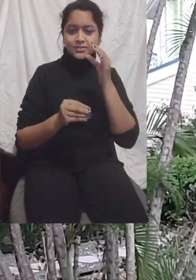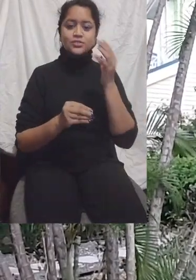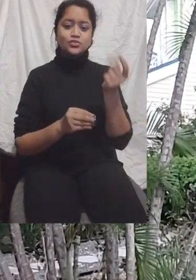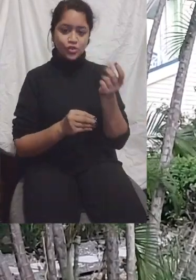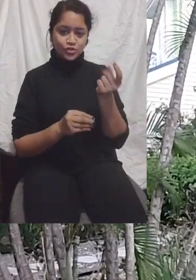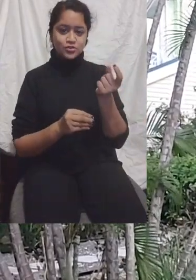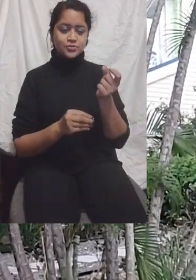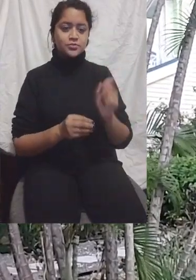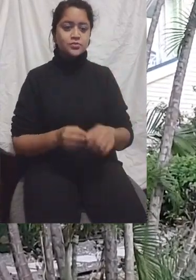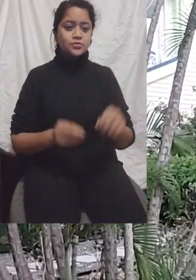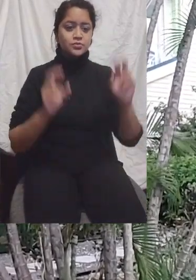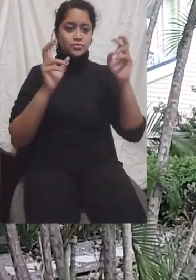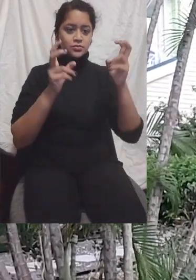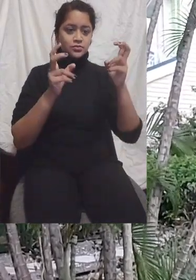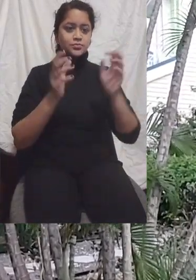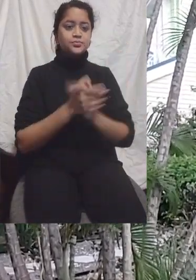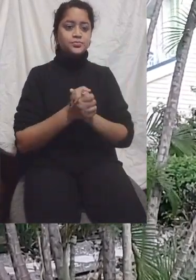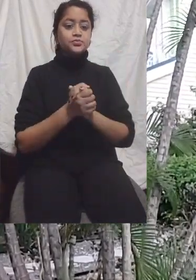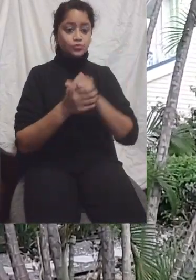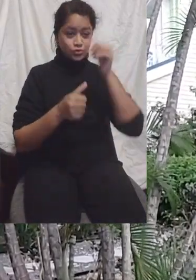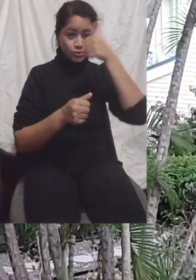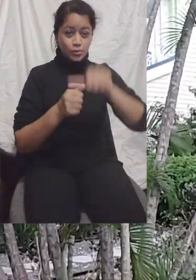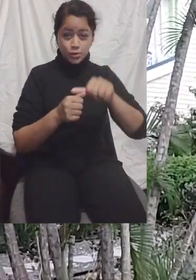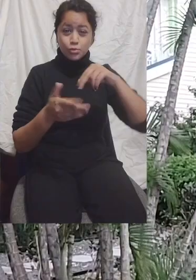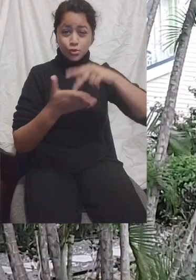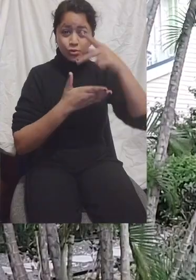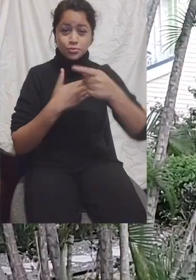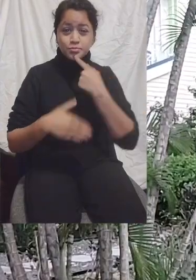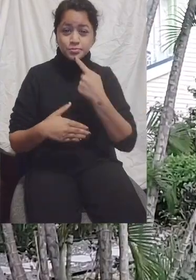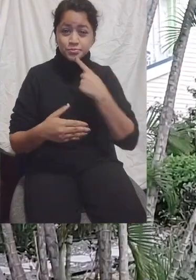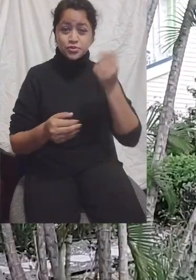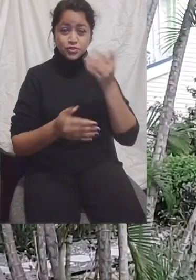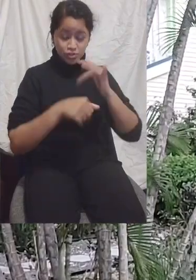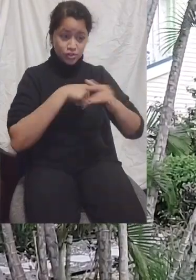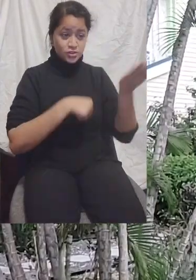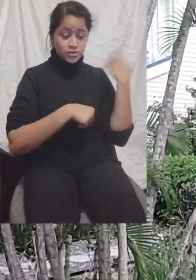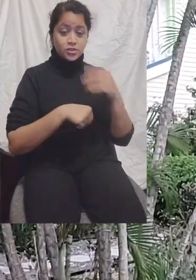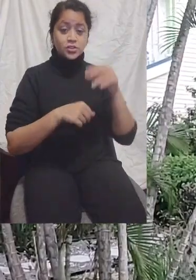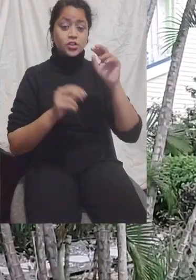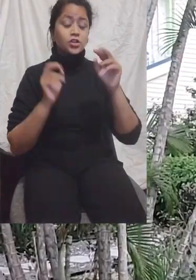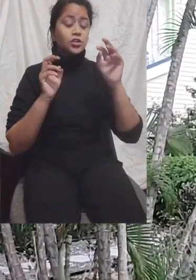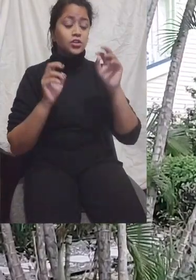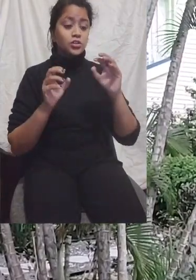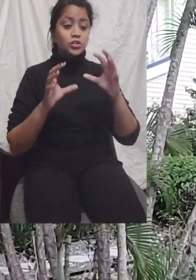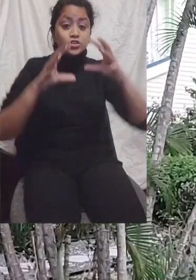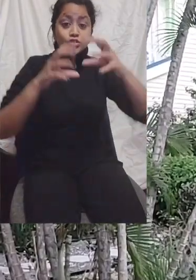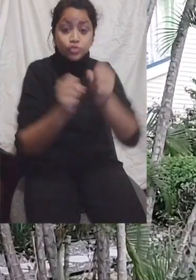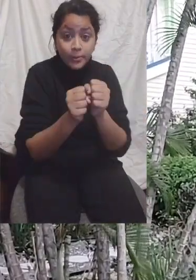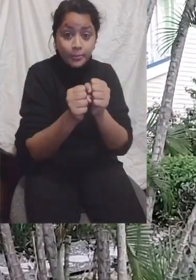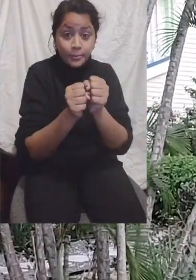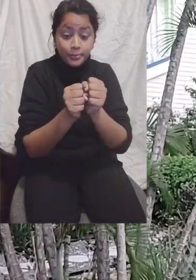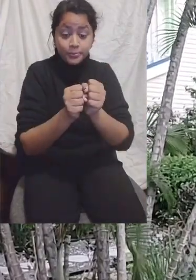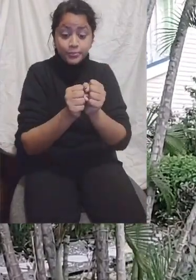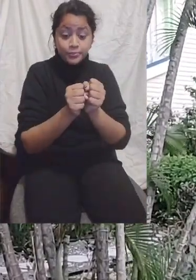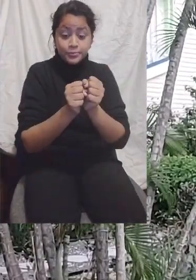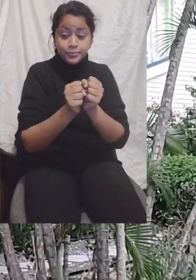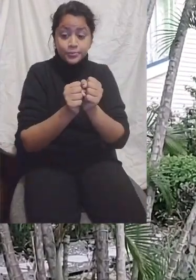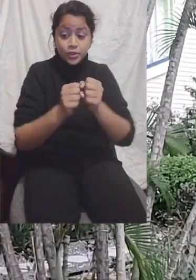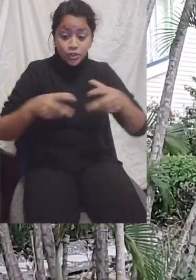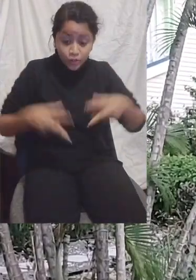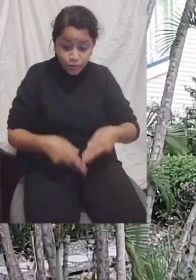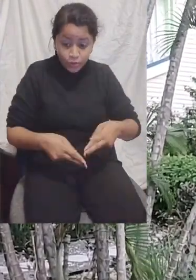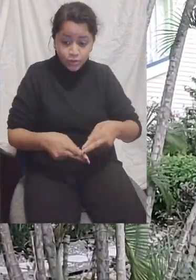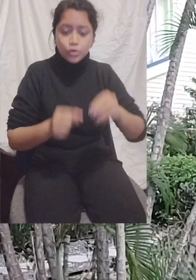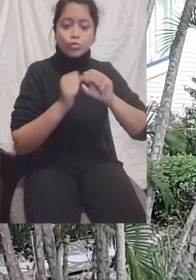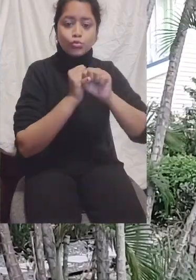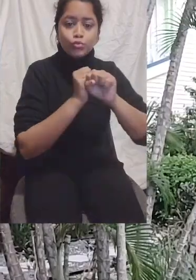it's all about the cats and dogs. And so at the moment, we do a program which is called Trap, Neuter